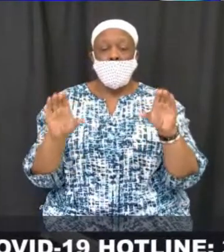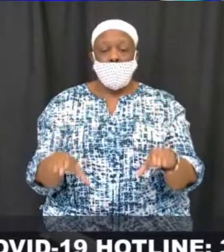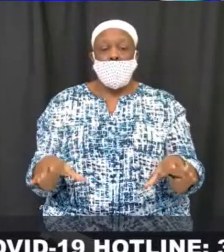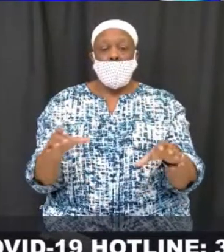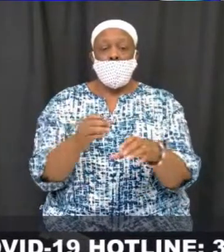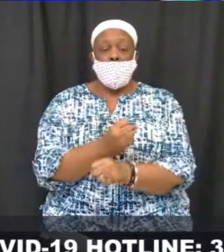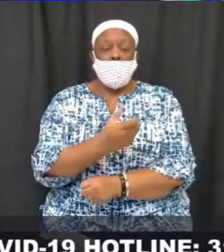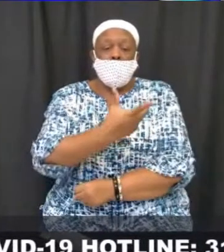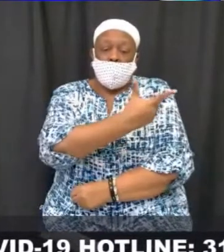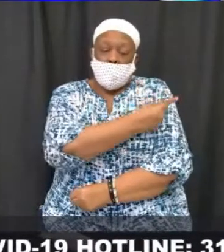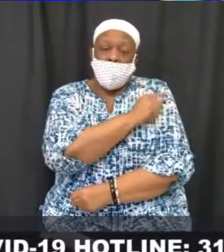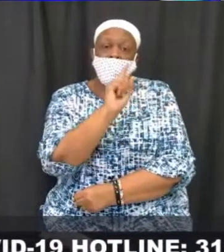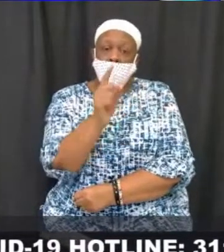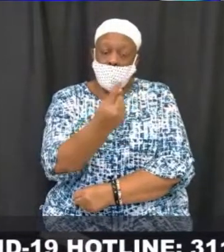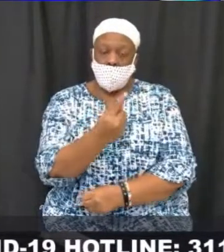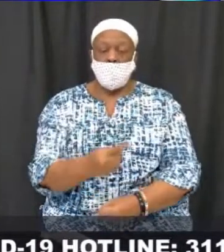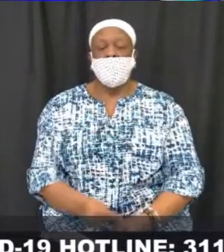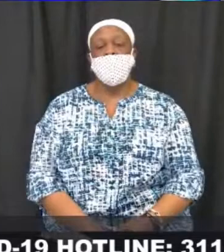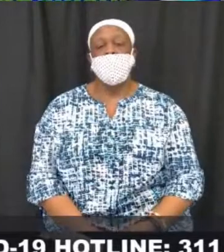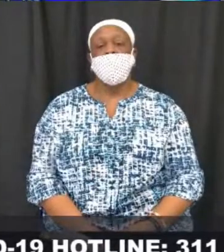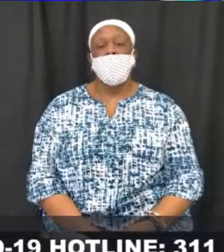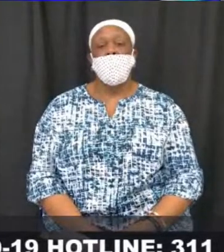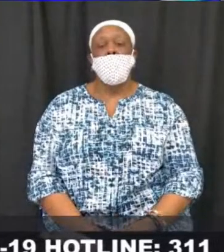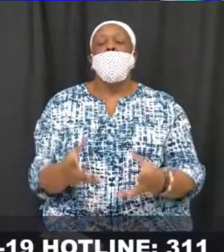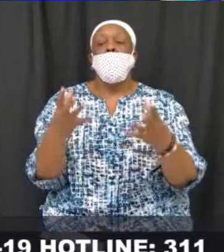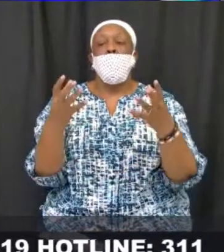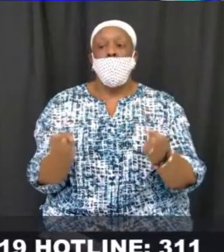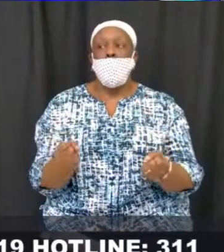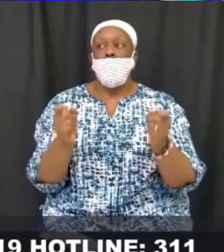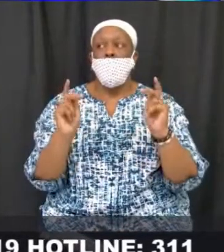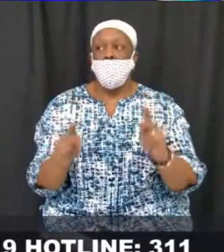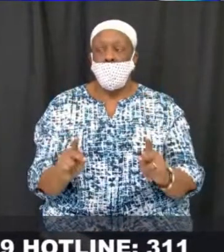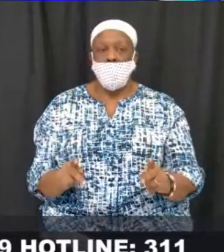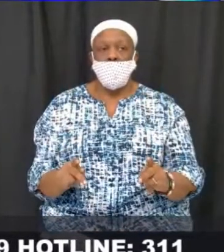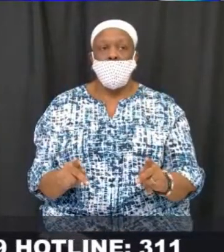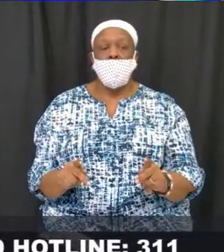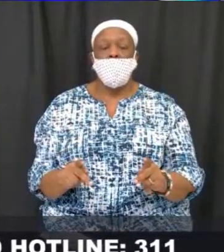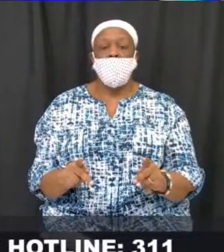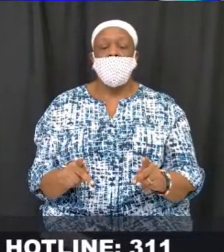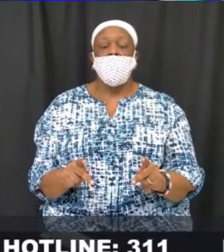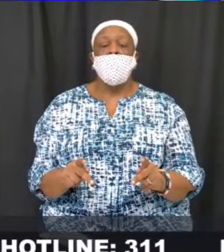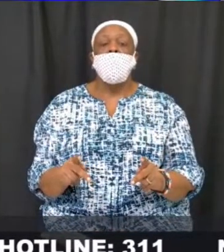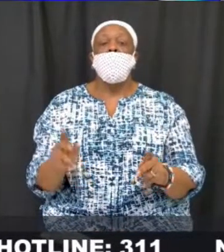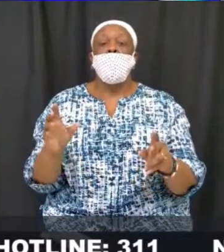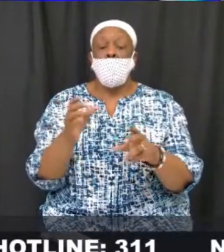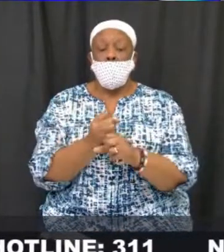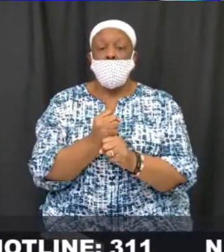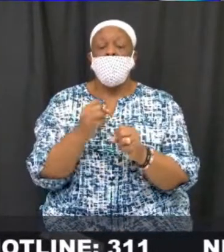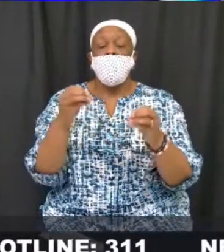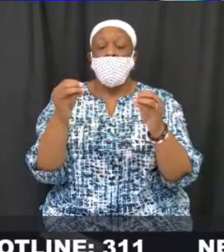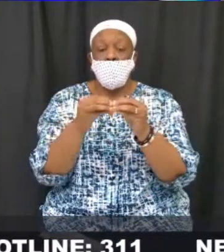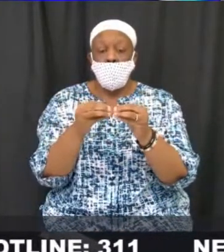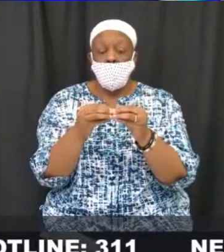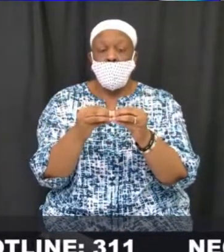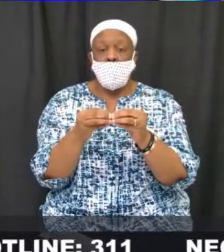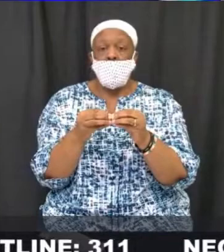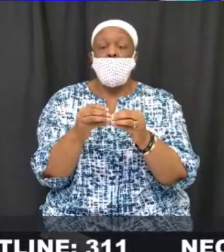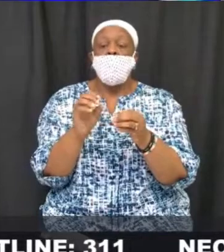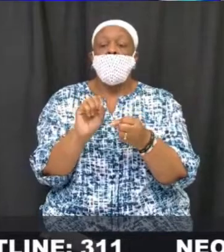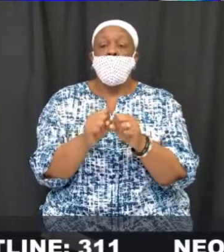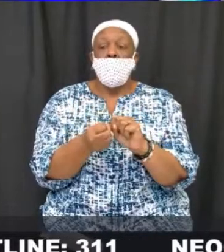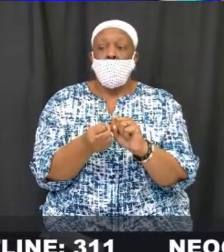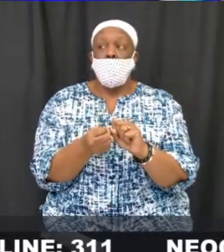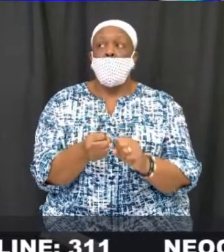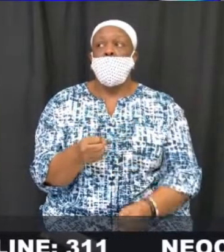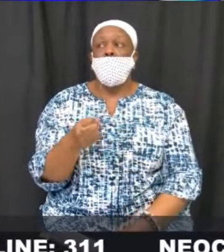having these life-saving vaccines expire, they have shortened the dosing interval, but not below 4 weeks,